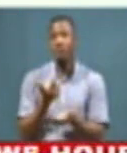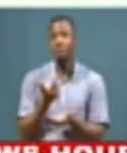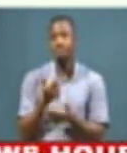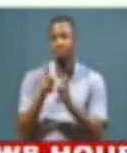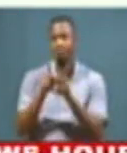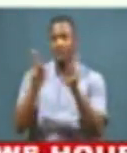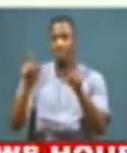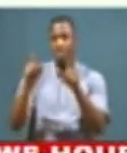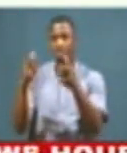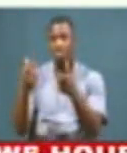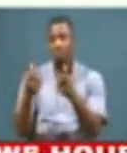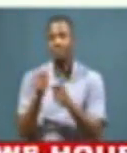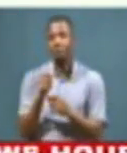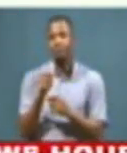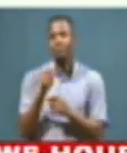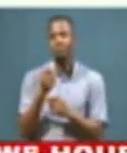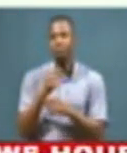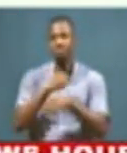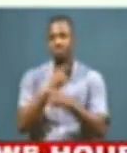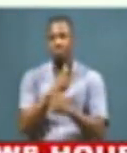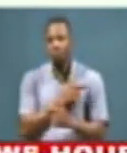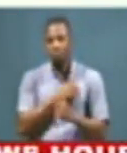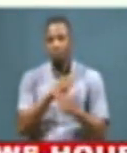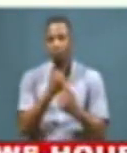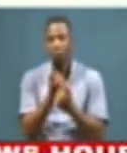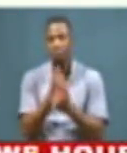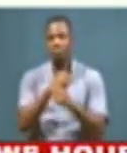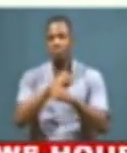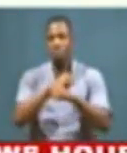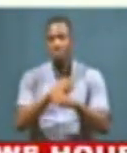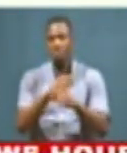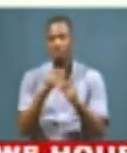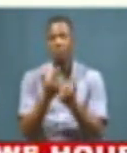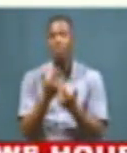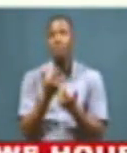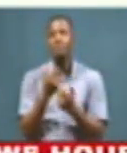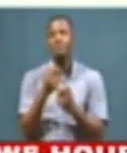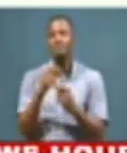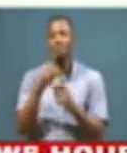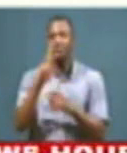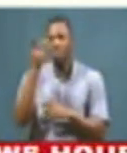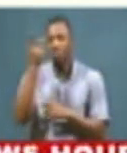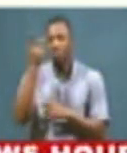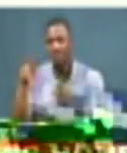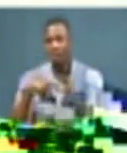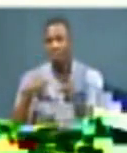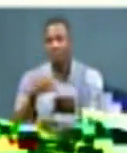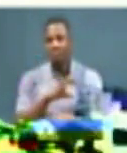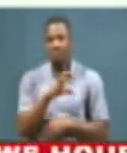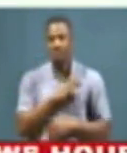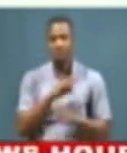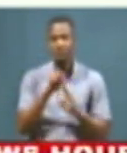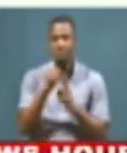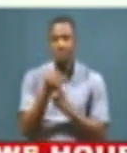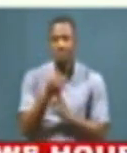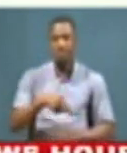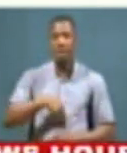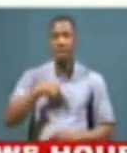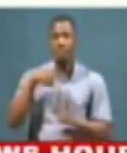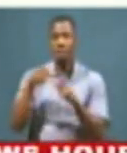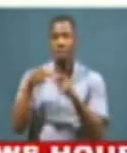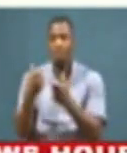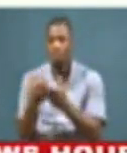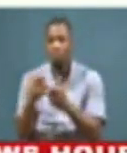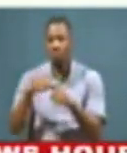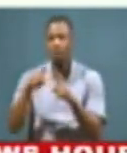security services, private sector, political parties, civil society, religious bodies and